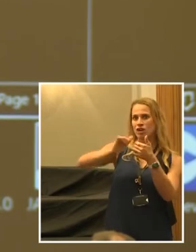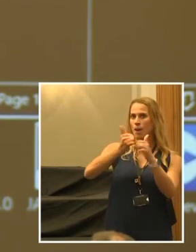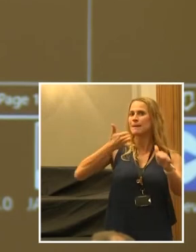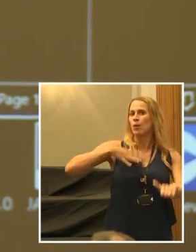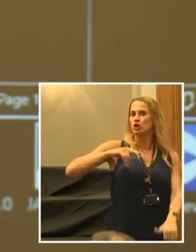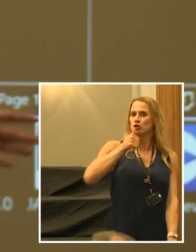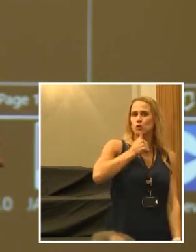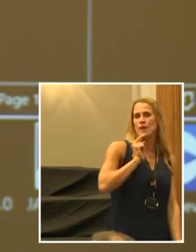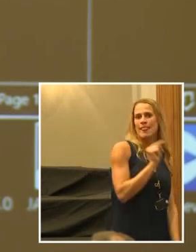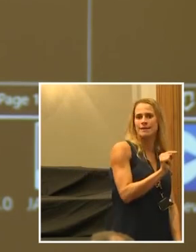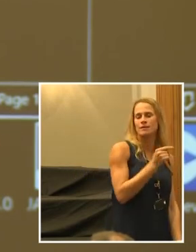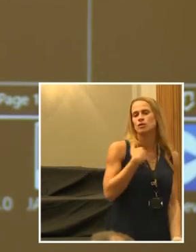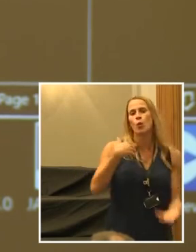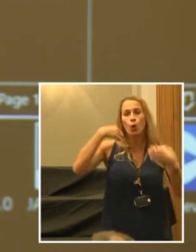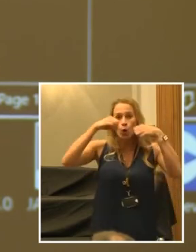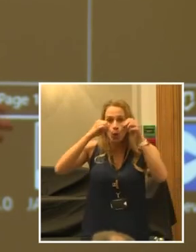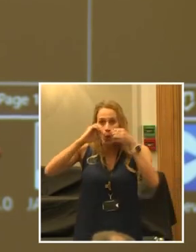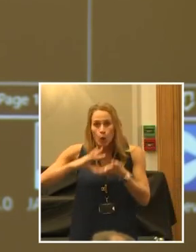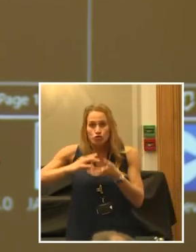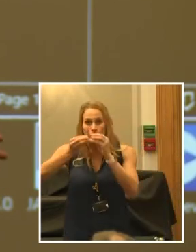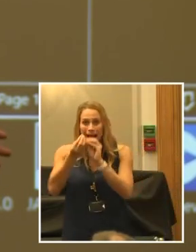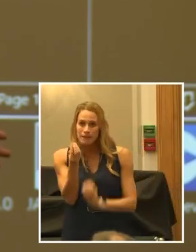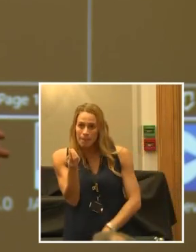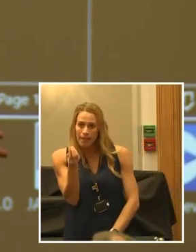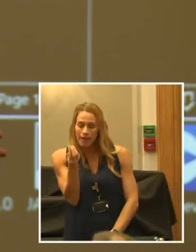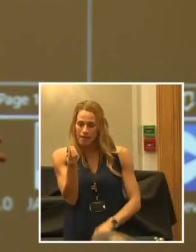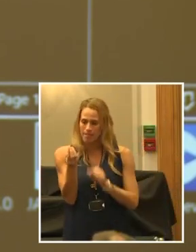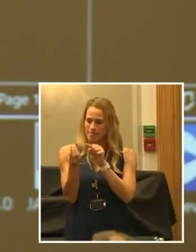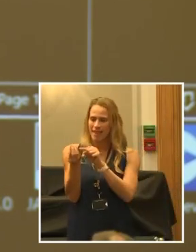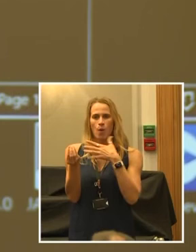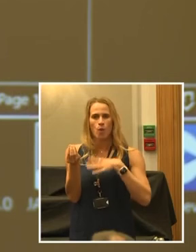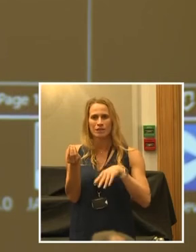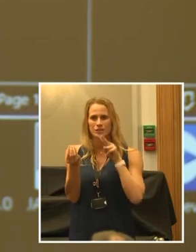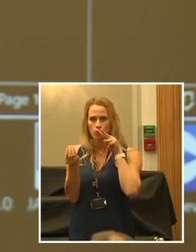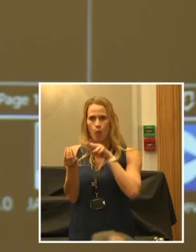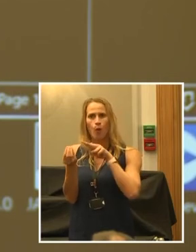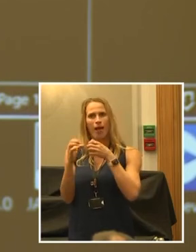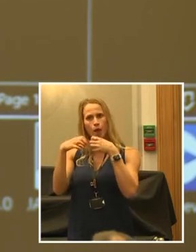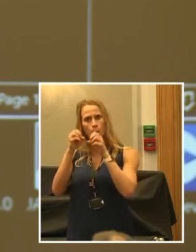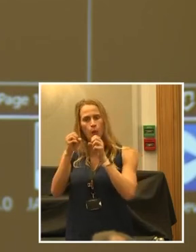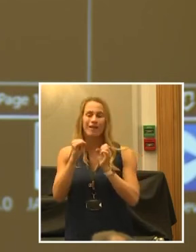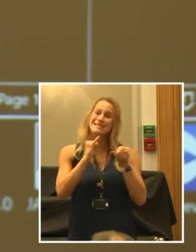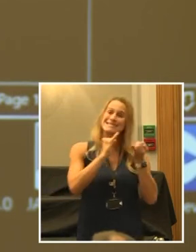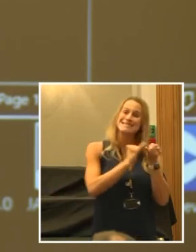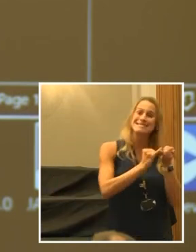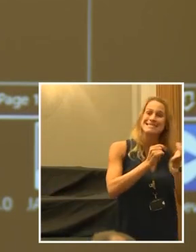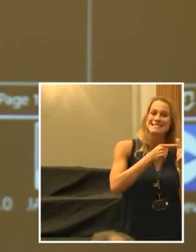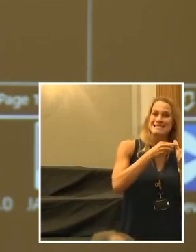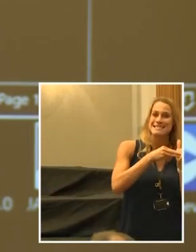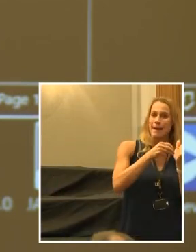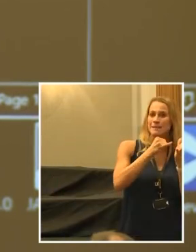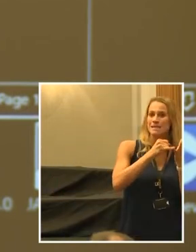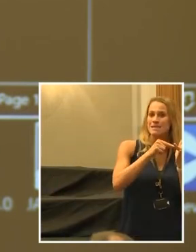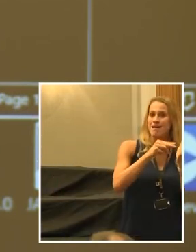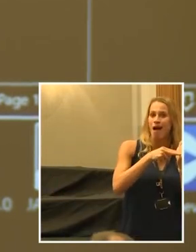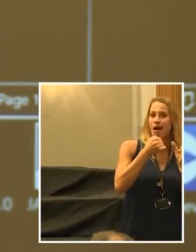So when Google makes something, Google will make it look and feel like Google. When Samsung does it, Samsung will change it to make it look and feel like